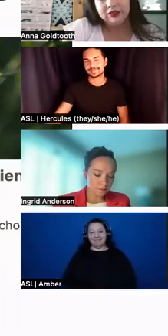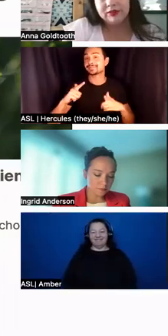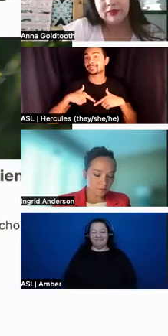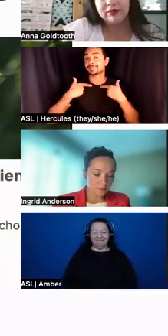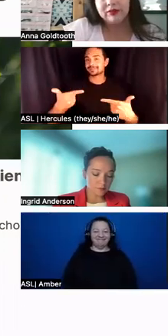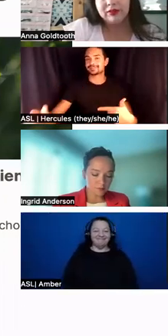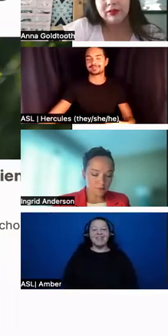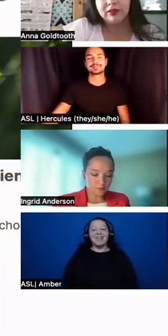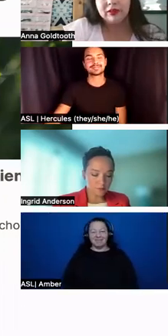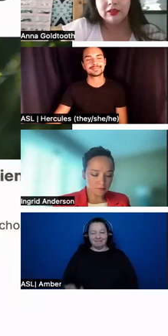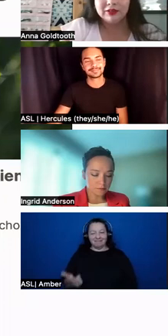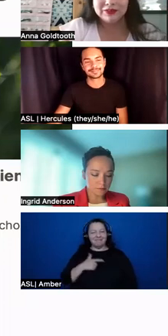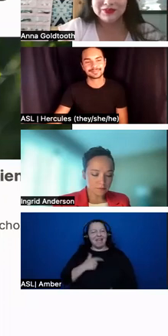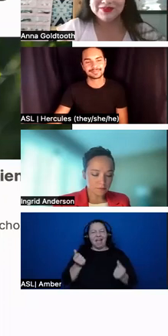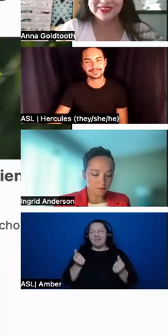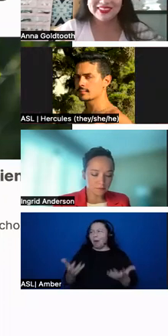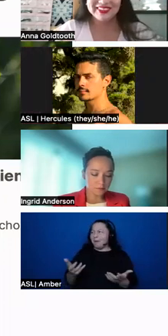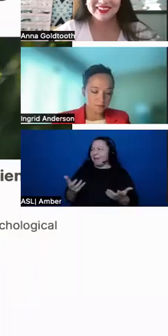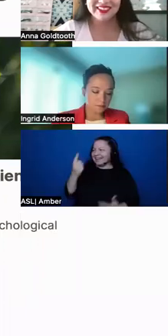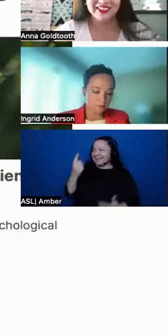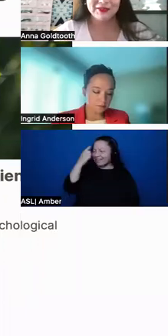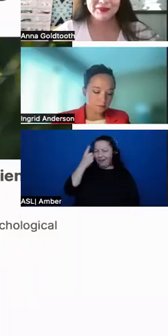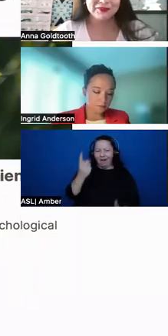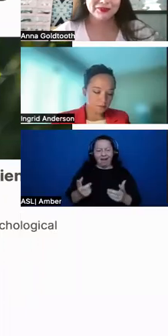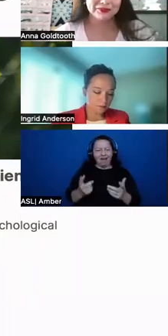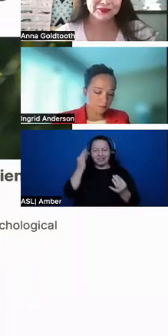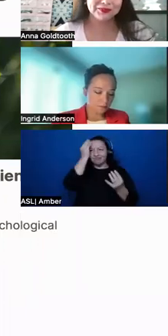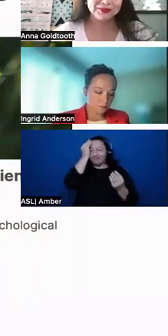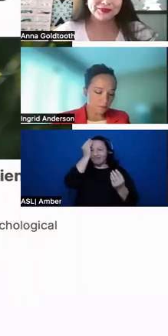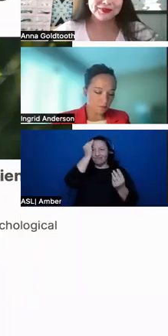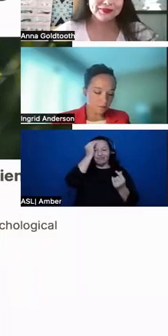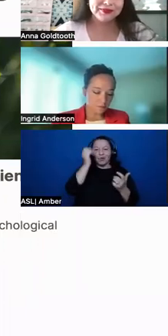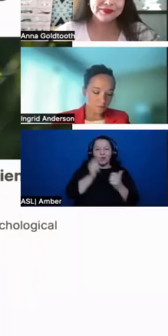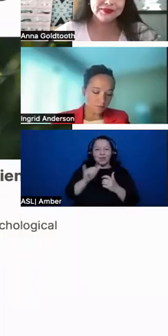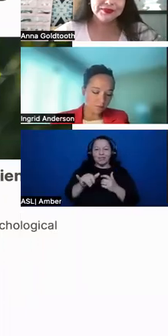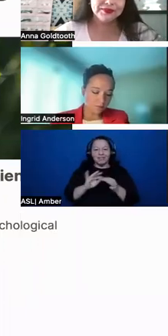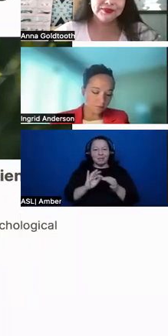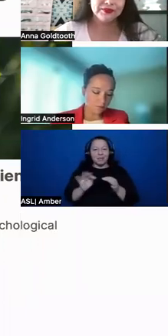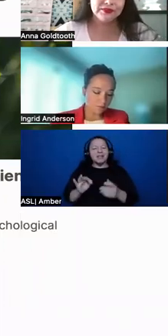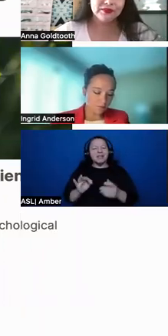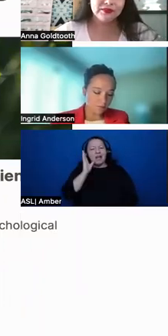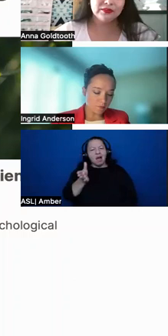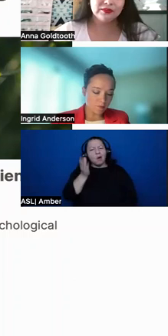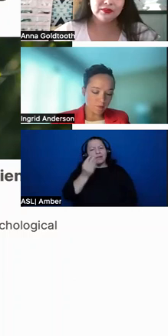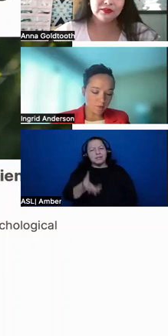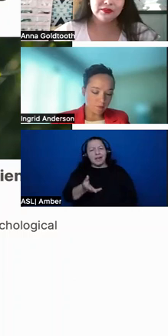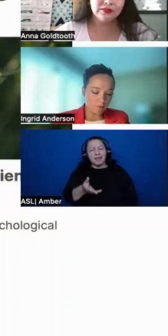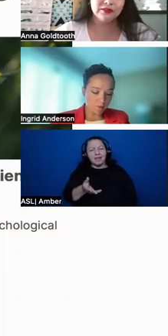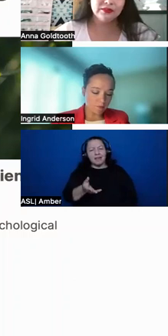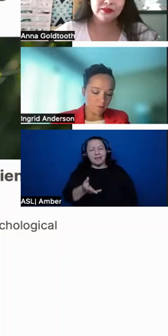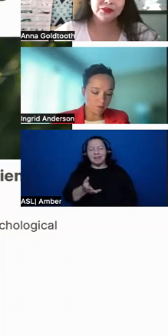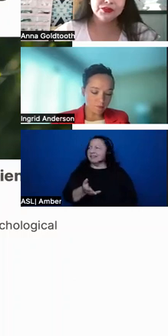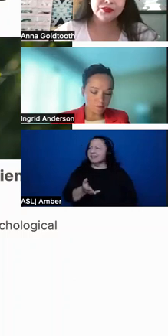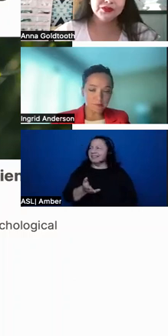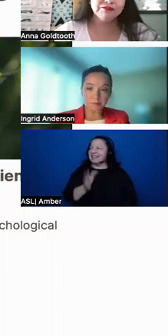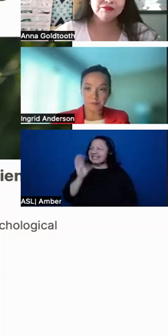Oh, and I just have so many thoughts kind of going with that. Yes. And I will say that it was forever ago, but that